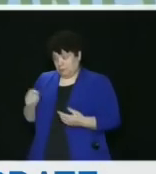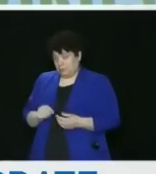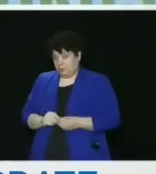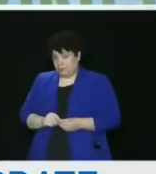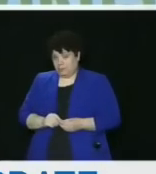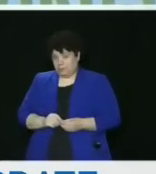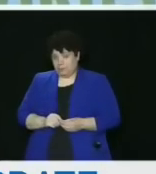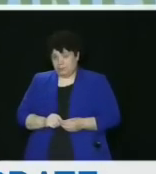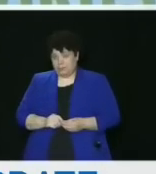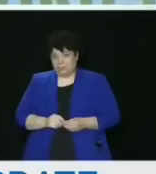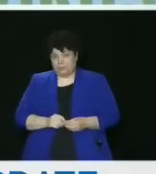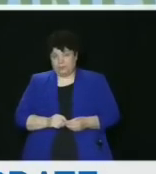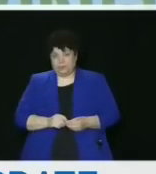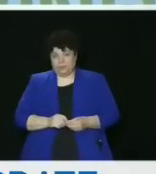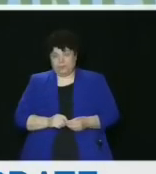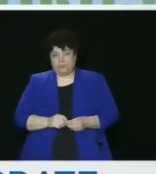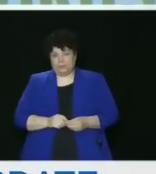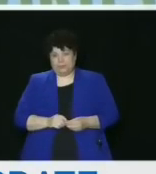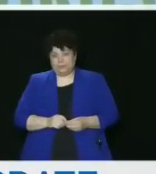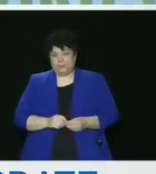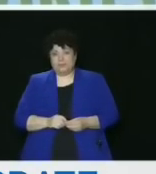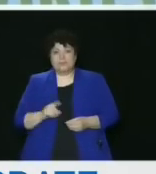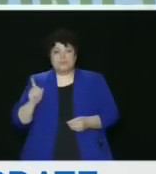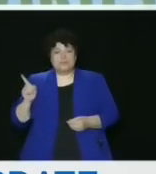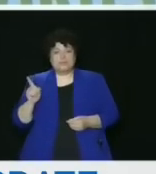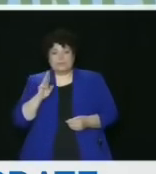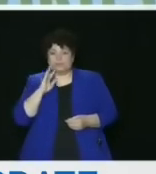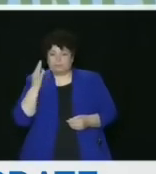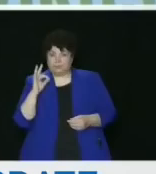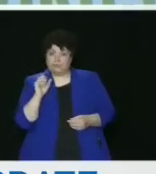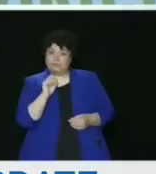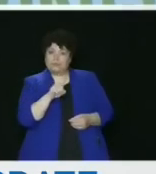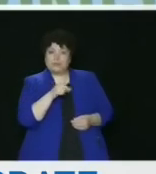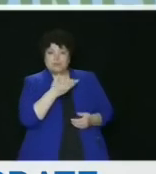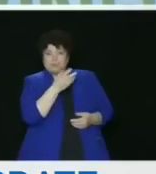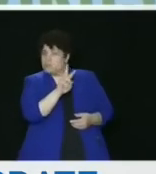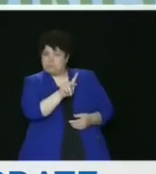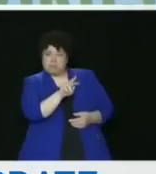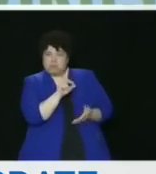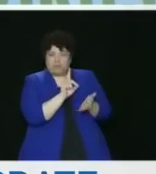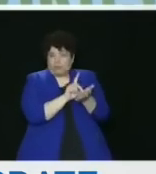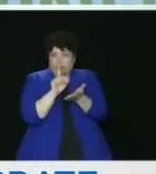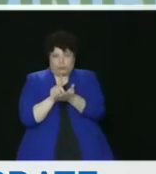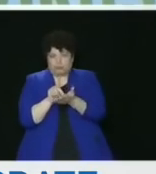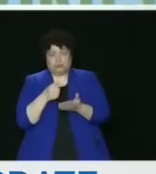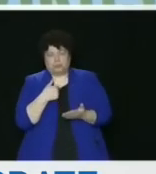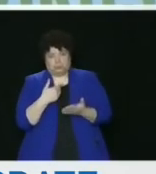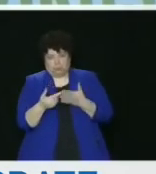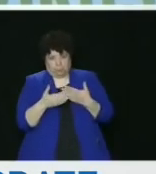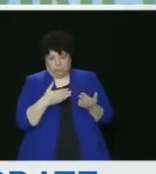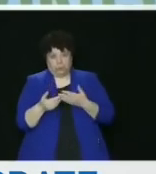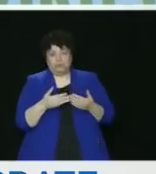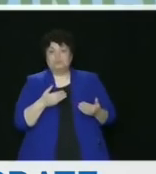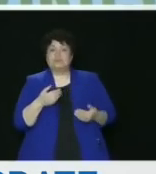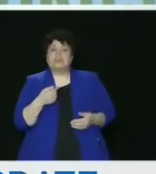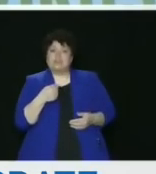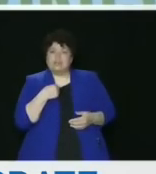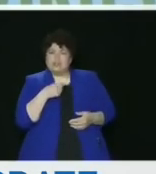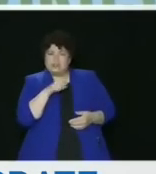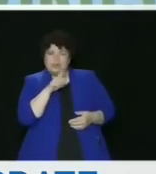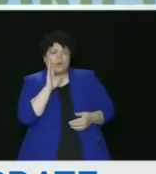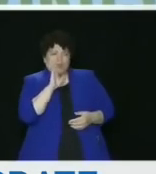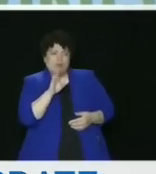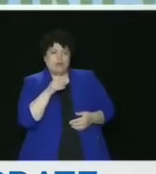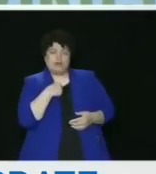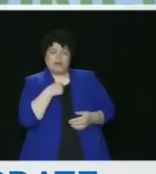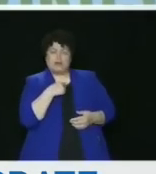question est pour Dr. Question. New ou Dr. My question Tam. is for Dr. New or Dr. Tam. I will be moving between